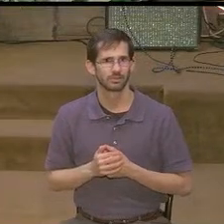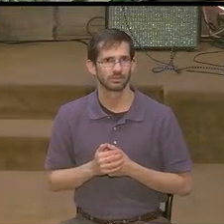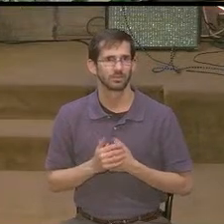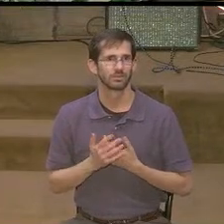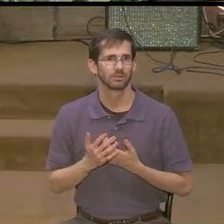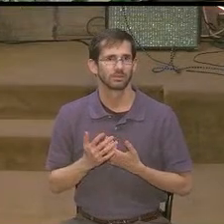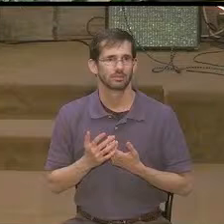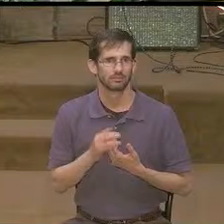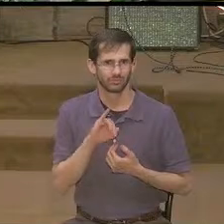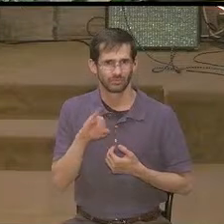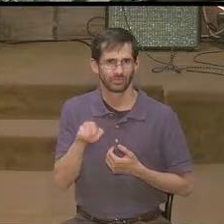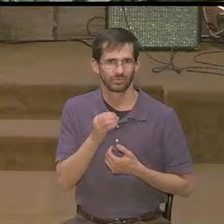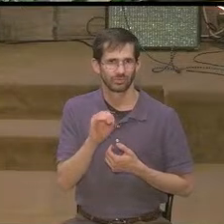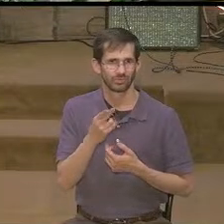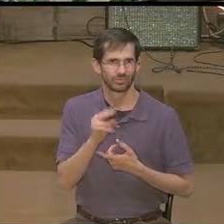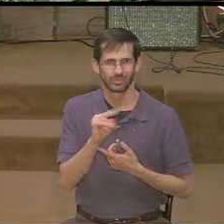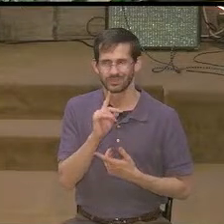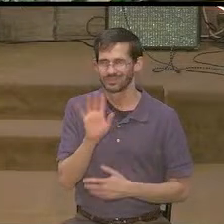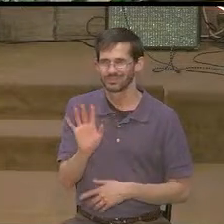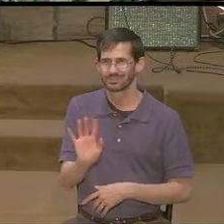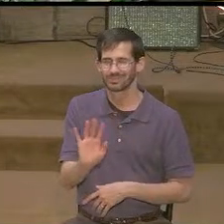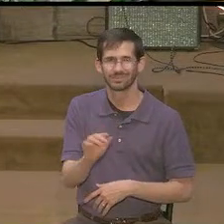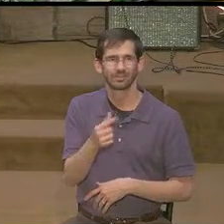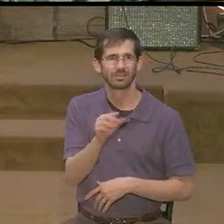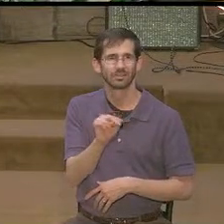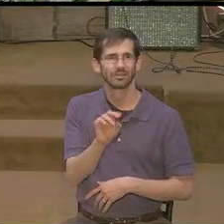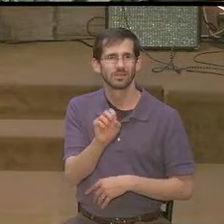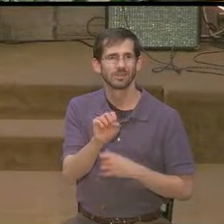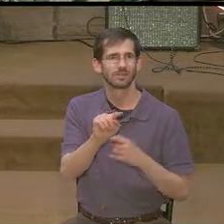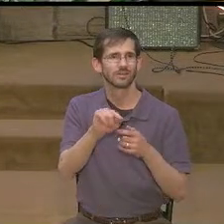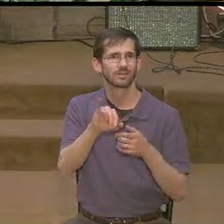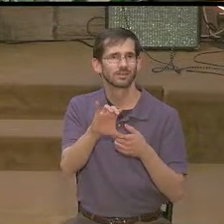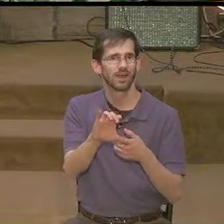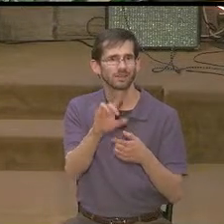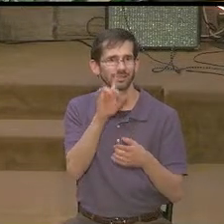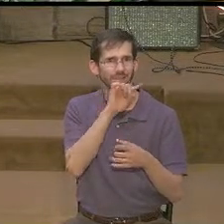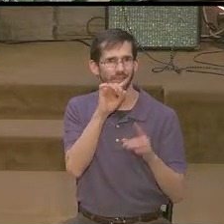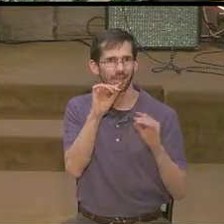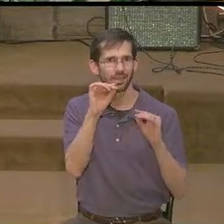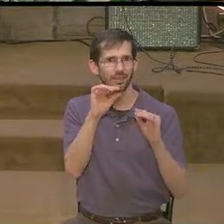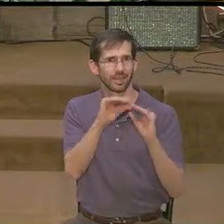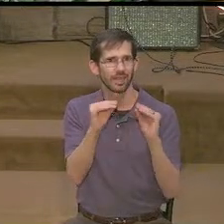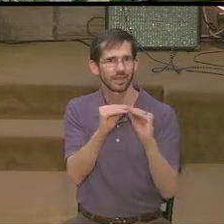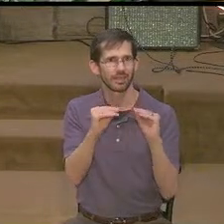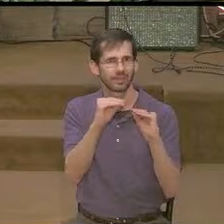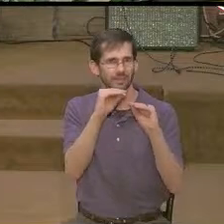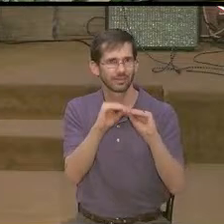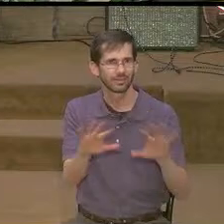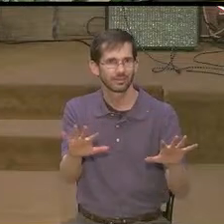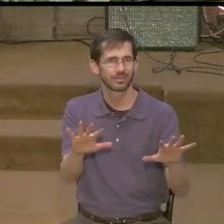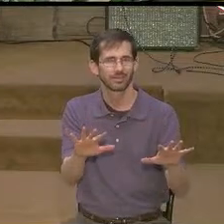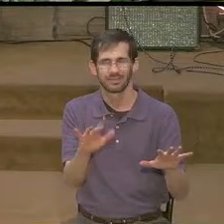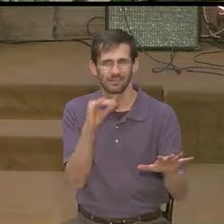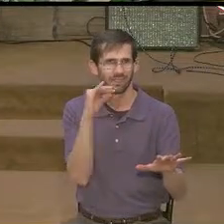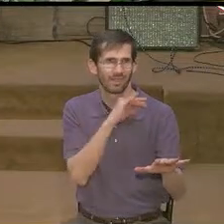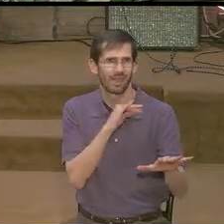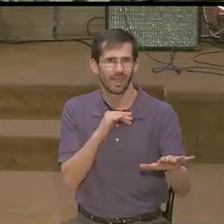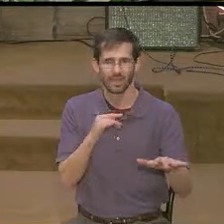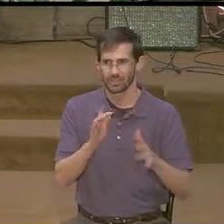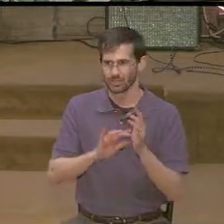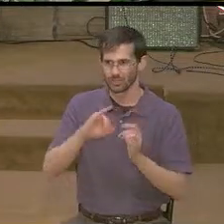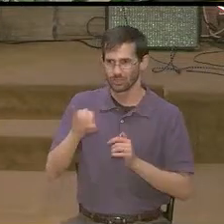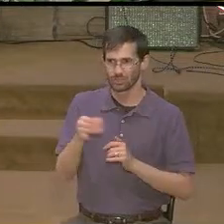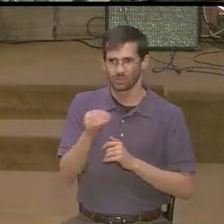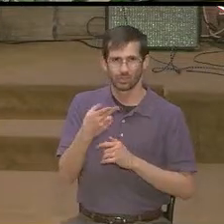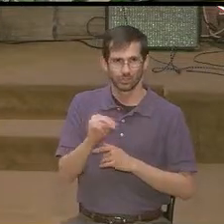Josh says, The Gnostic heresy is a lie. Because I was in the upper room, and Jesus walked right through the door and said, well, here's